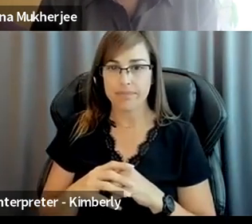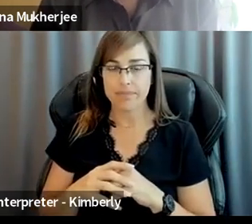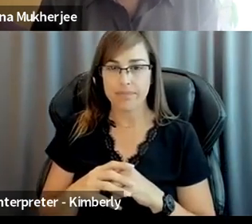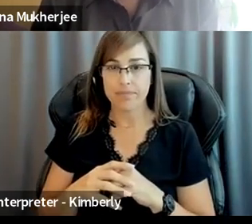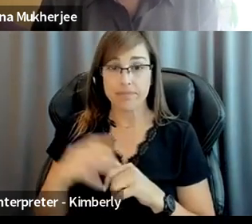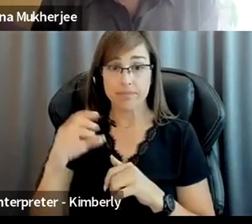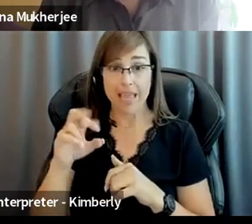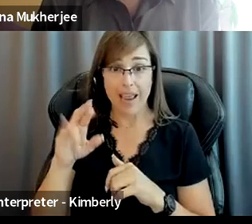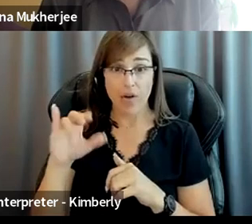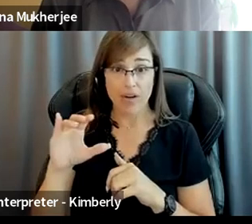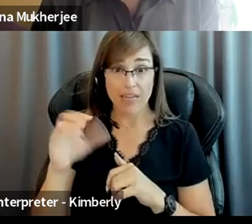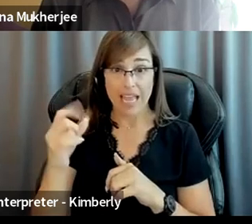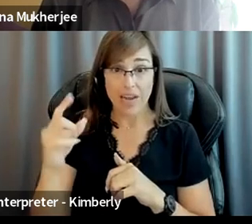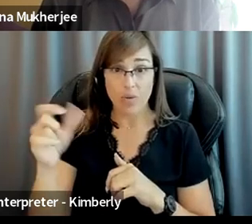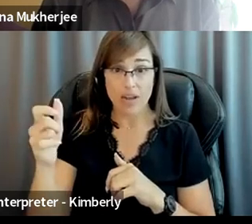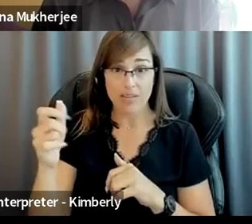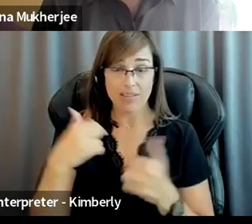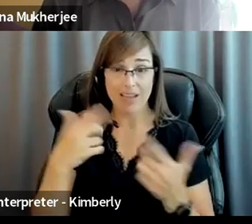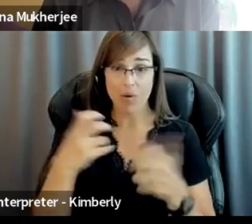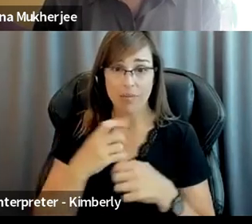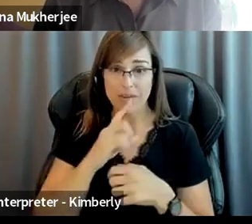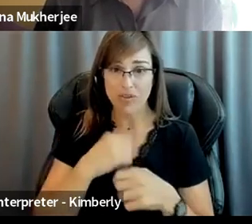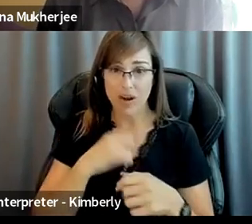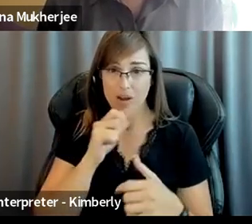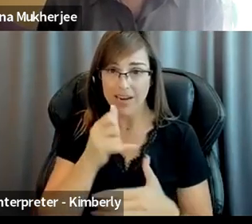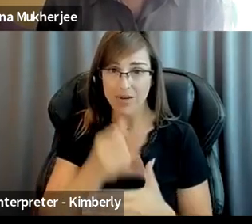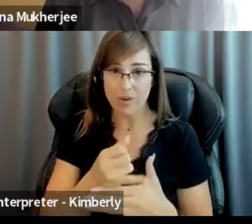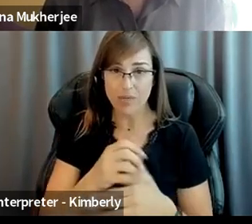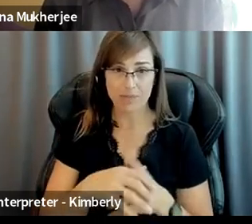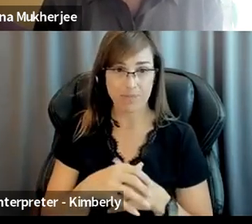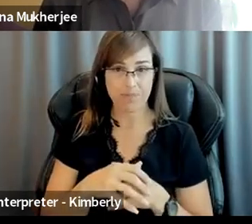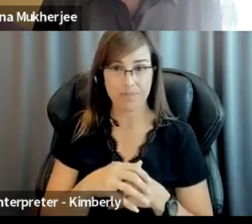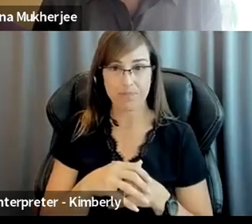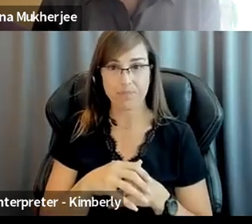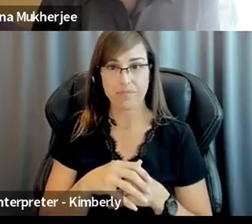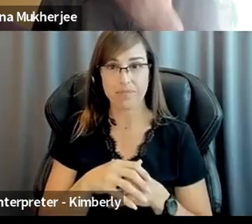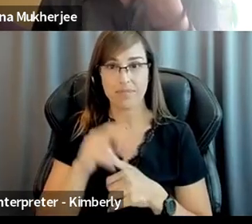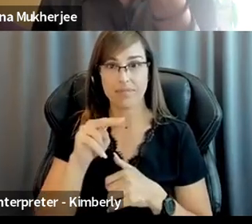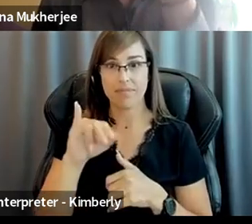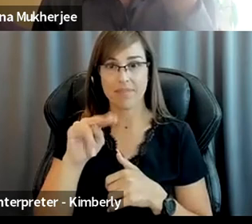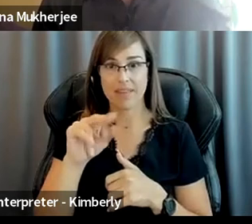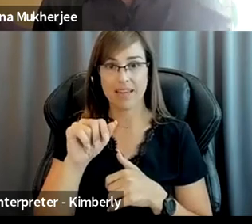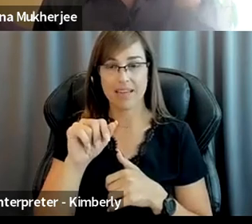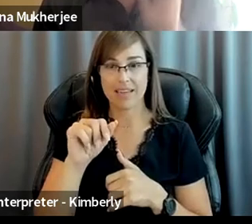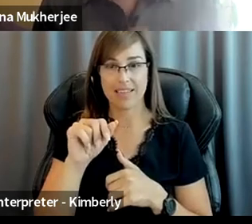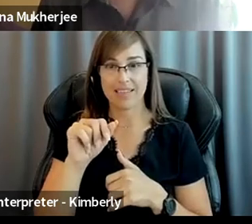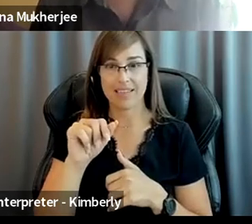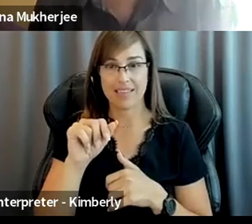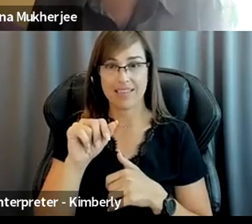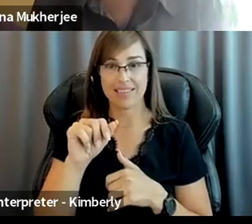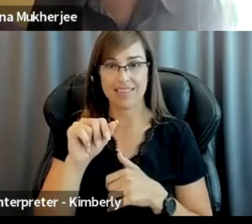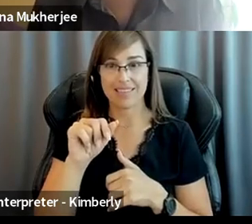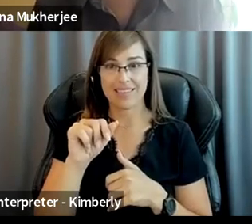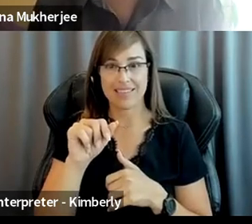Did anybody else before I go? Because I don't want to make sure, I want to make sure I'm not interrupting anybody. I'll just add. Okay, that leads me to. Oh,